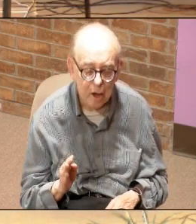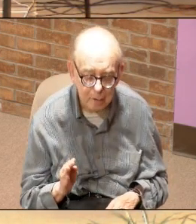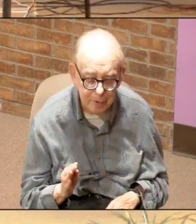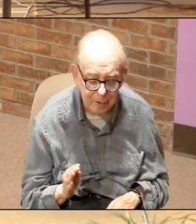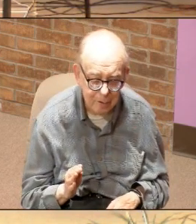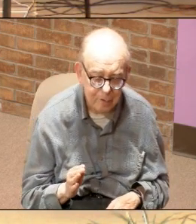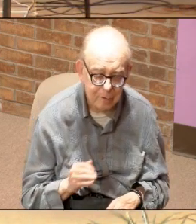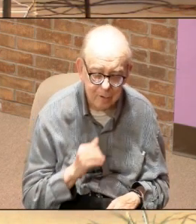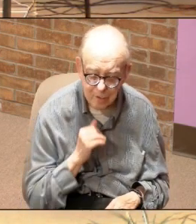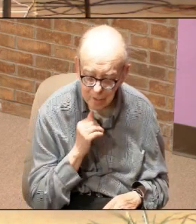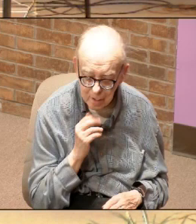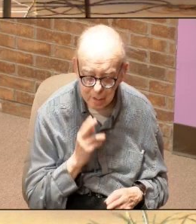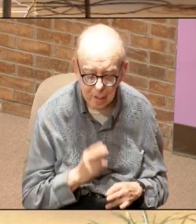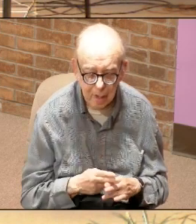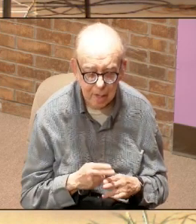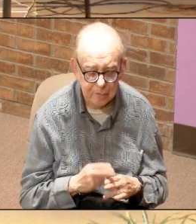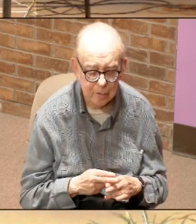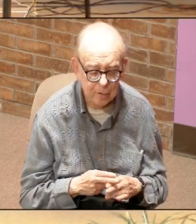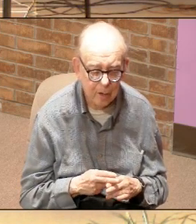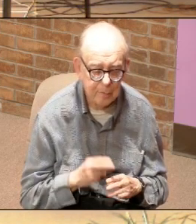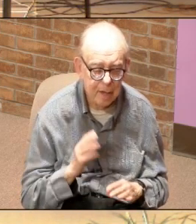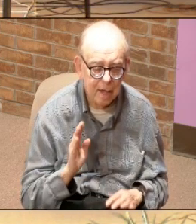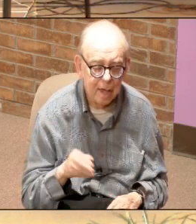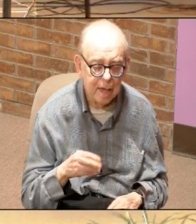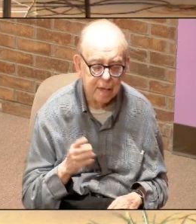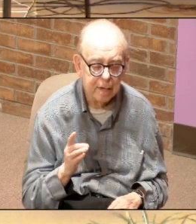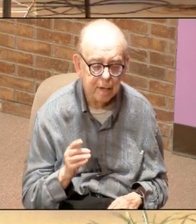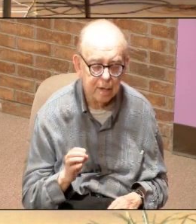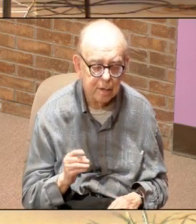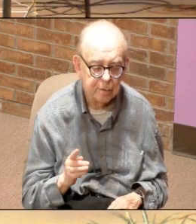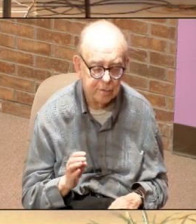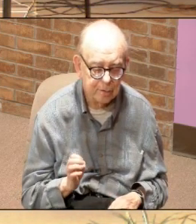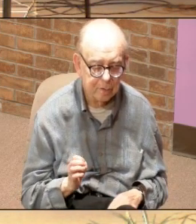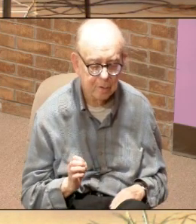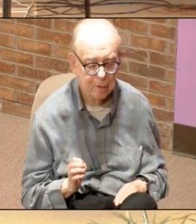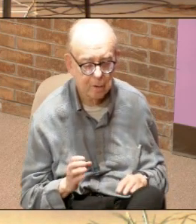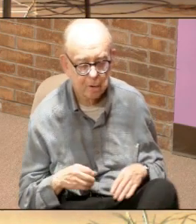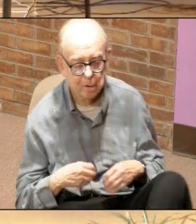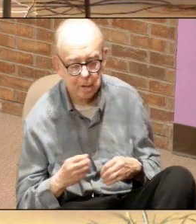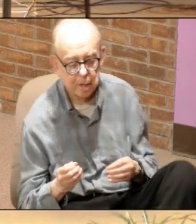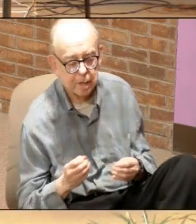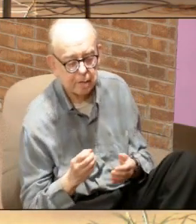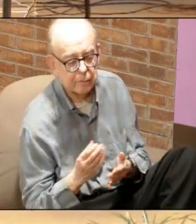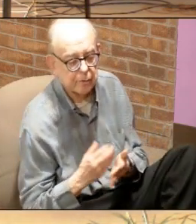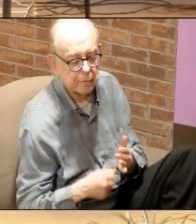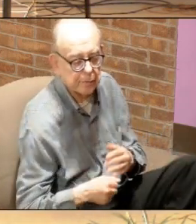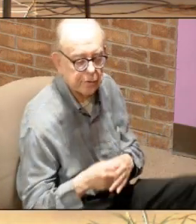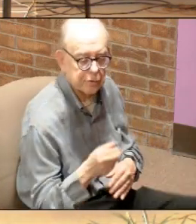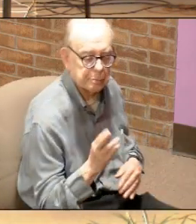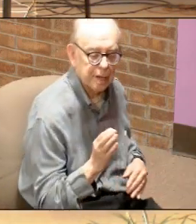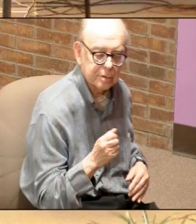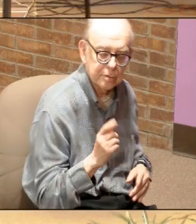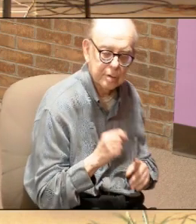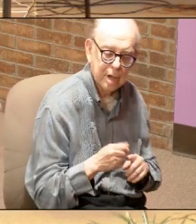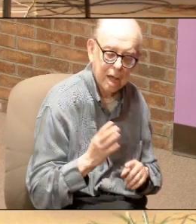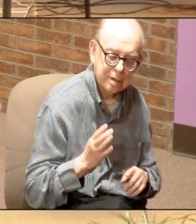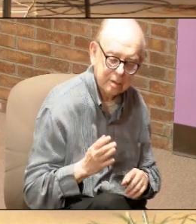Okay? Or don't call him, hey dude. Okay? Give him some respect.